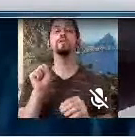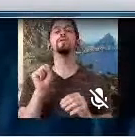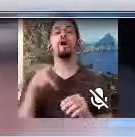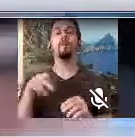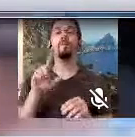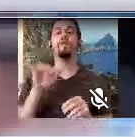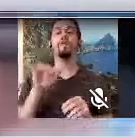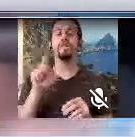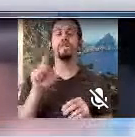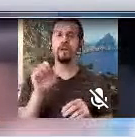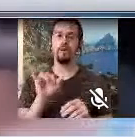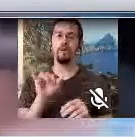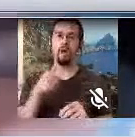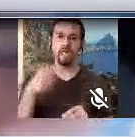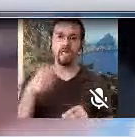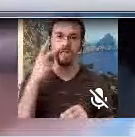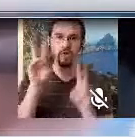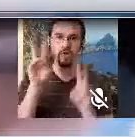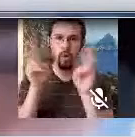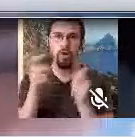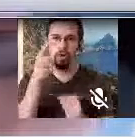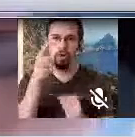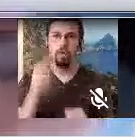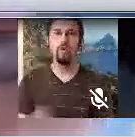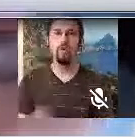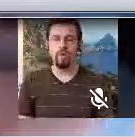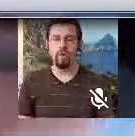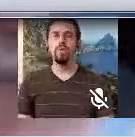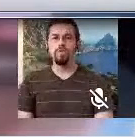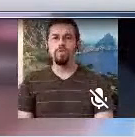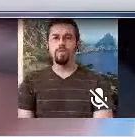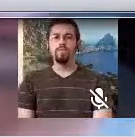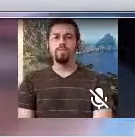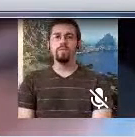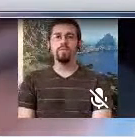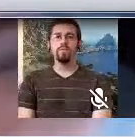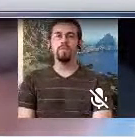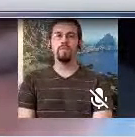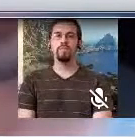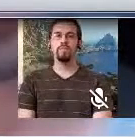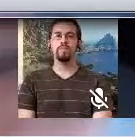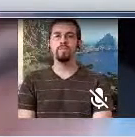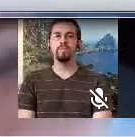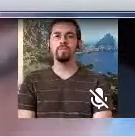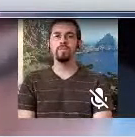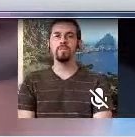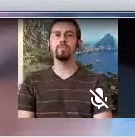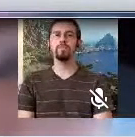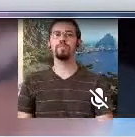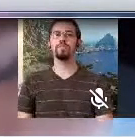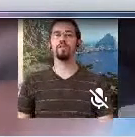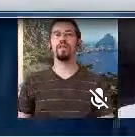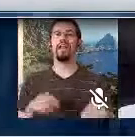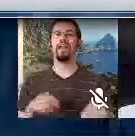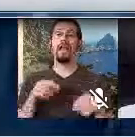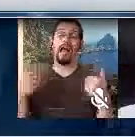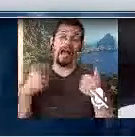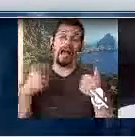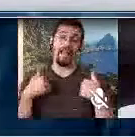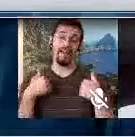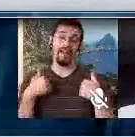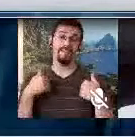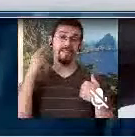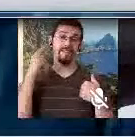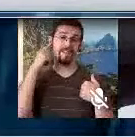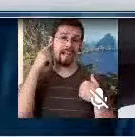And the speaker is an example of the audio, but I doubt it will work well, so we might as well skip it. I don't think that's what we need